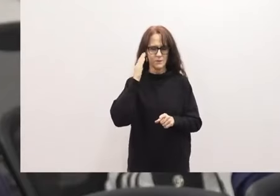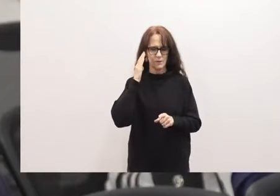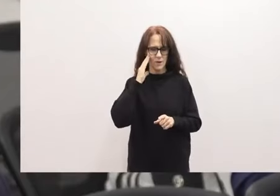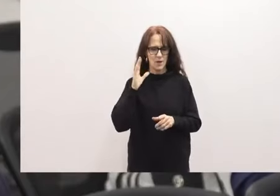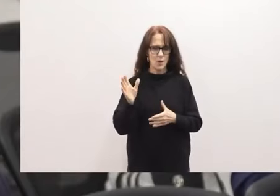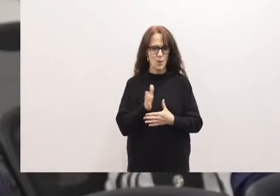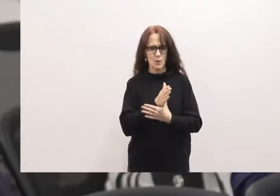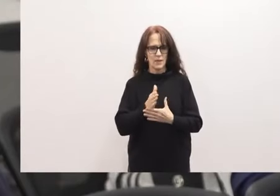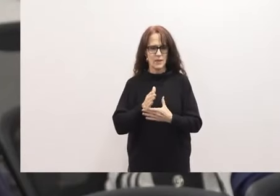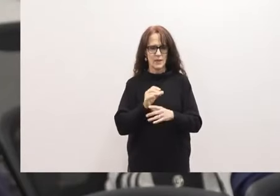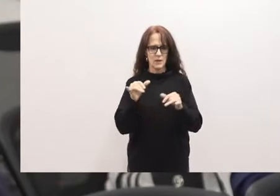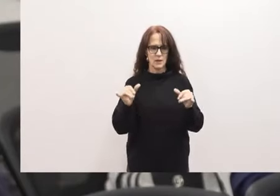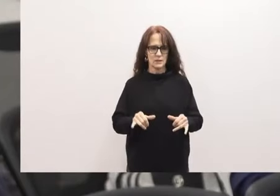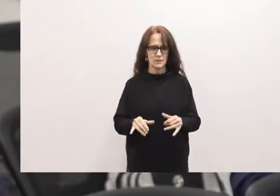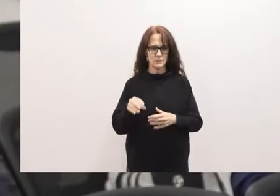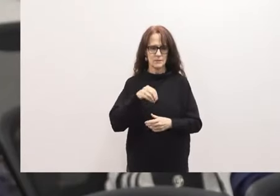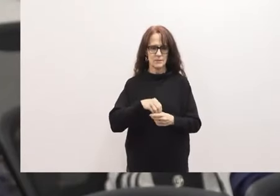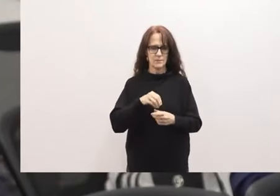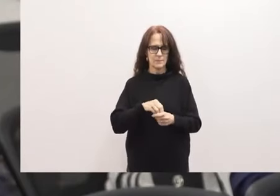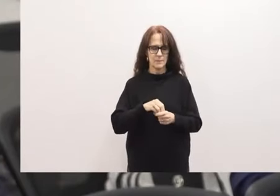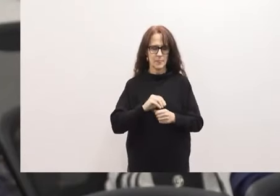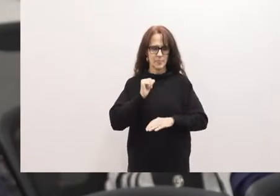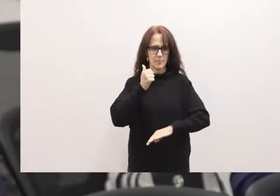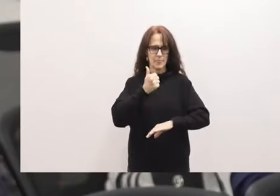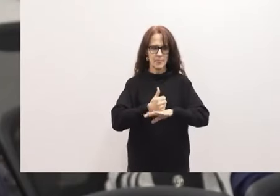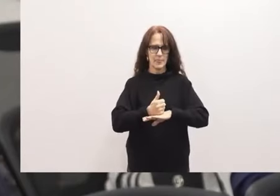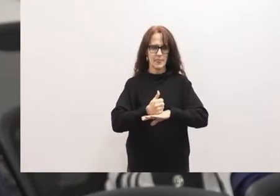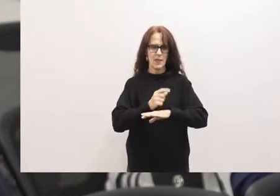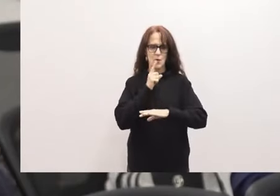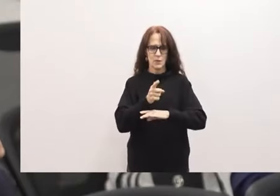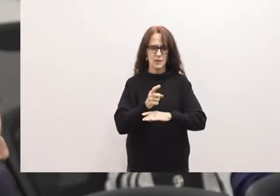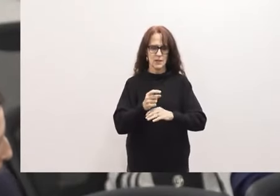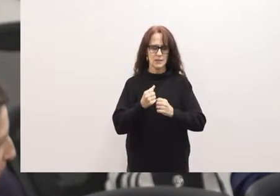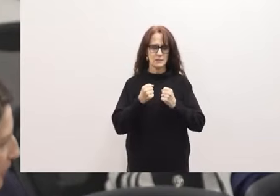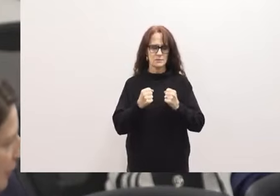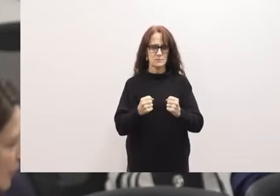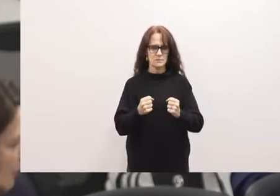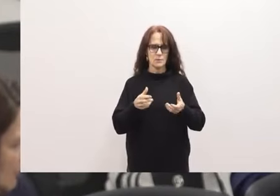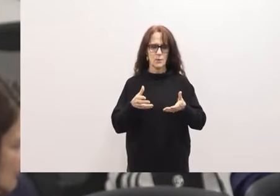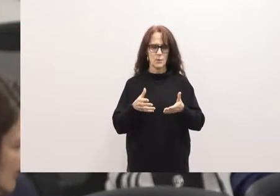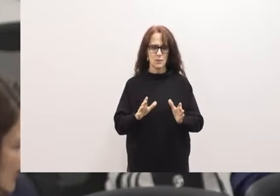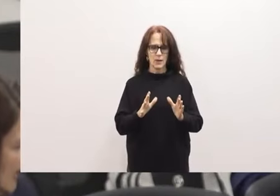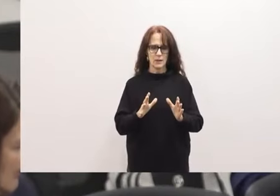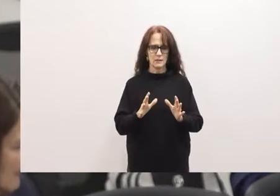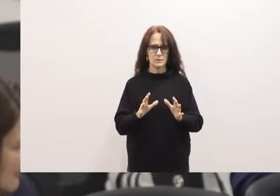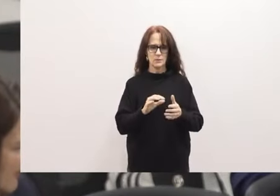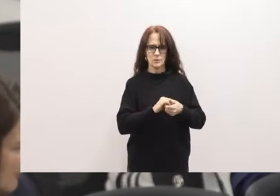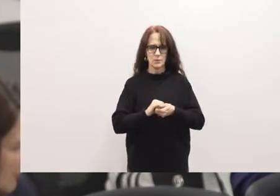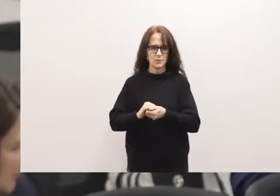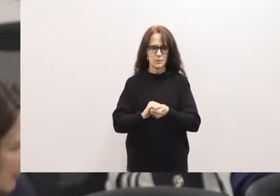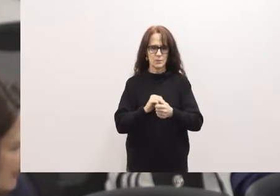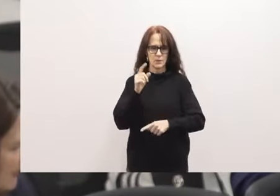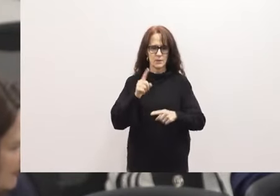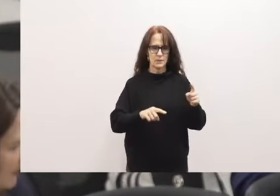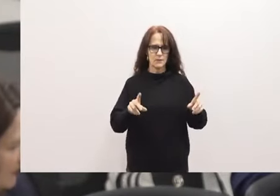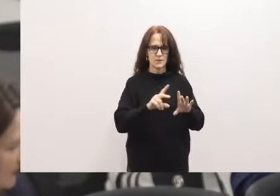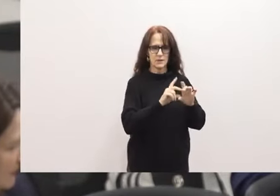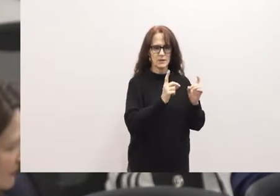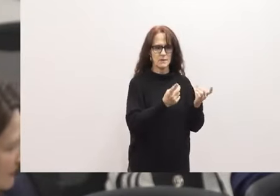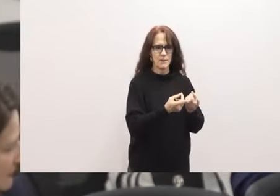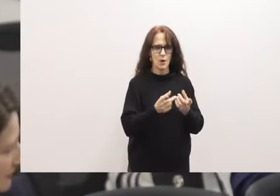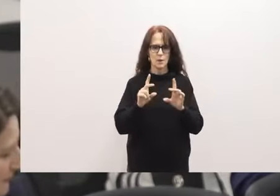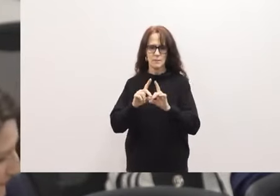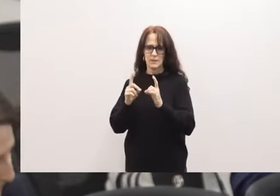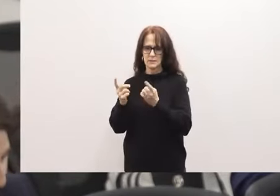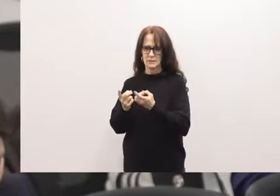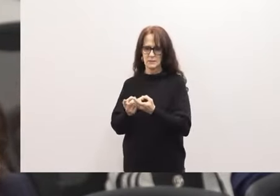within our system internally, we have established some really concrete ways to collaborate across different departments so